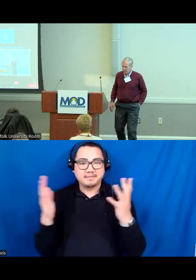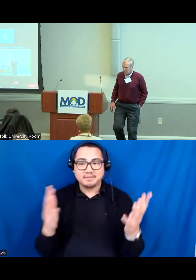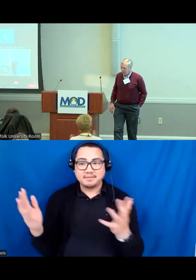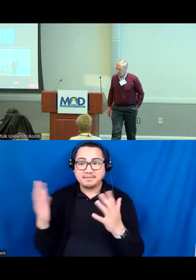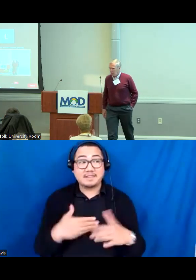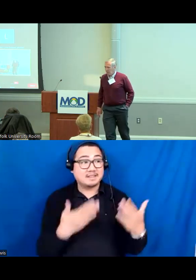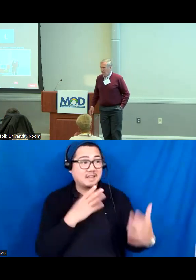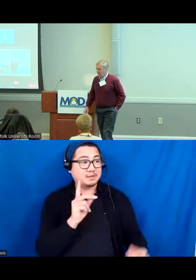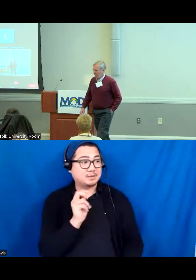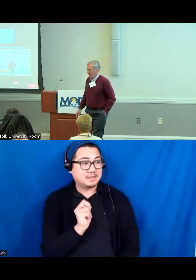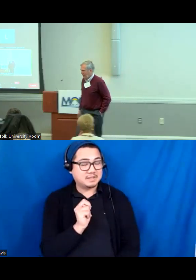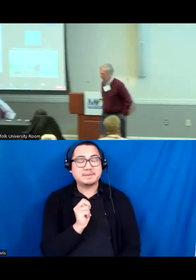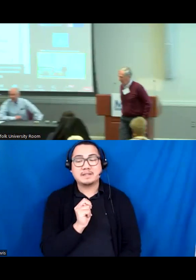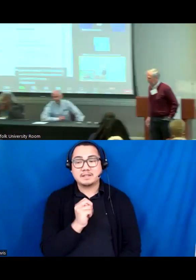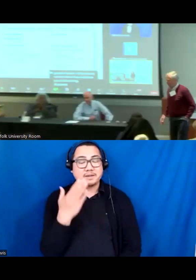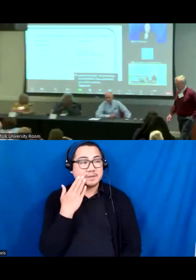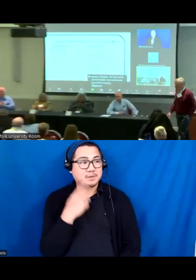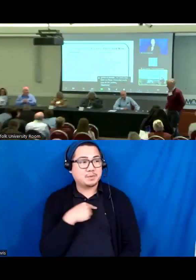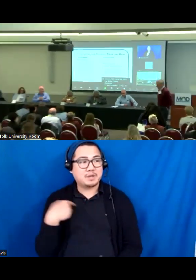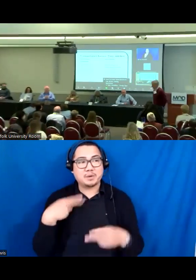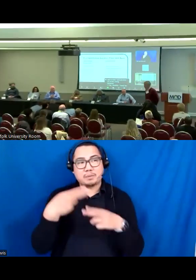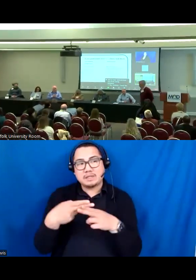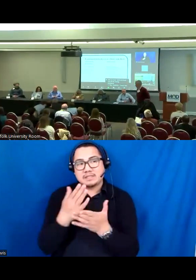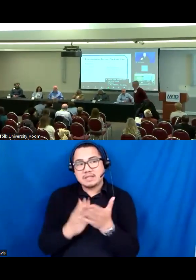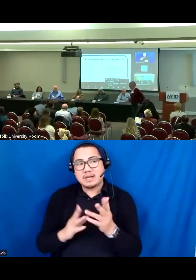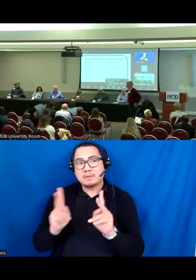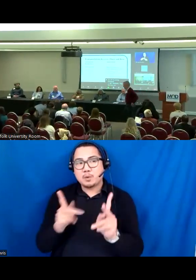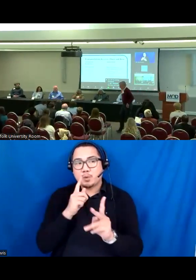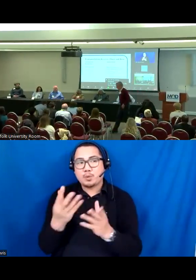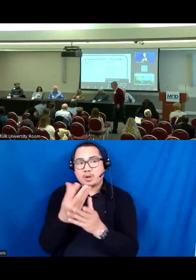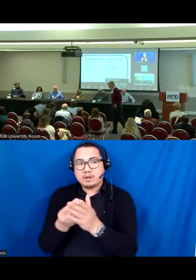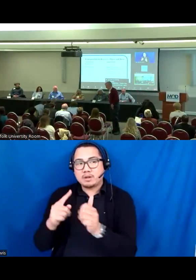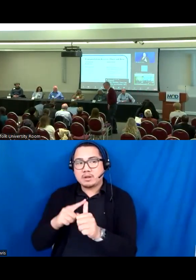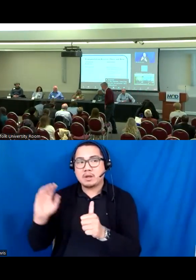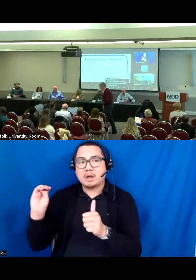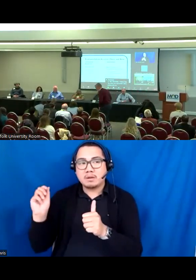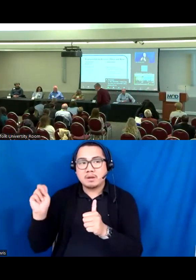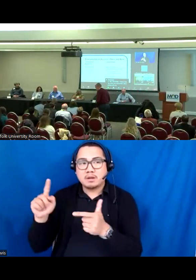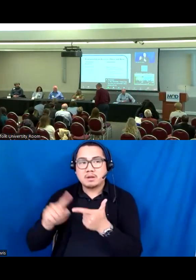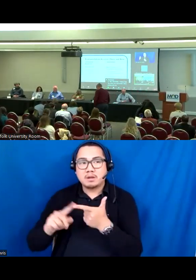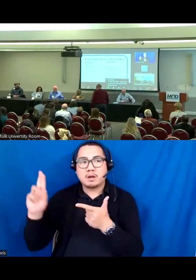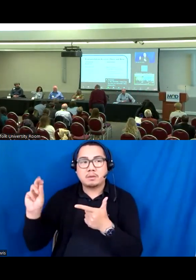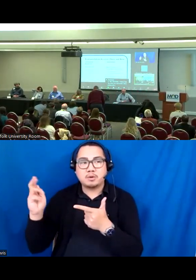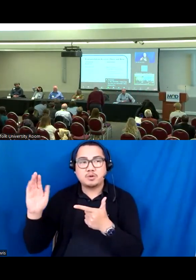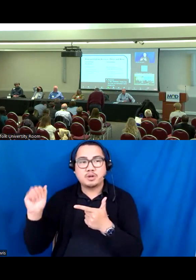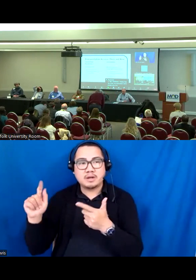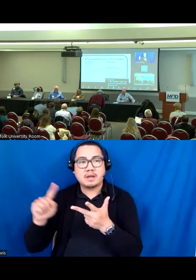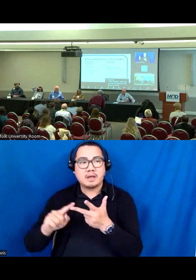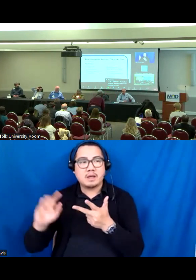Thanks, Dan. And we mentioned some people who are past, Maureen, Rogera, and Marilyn,